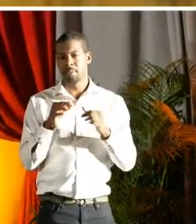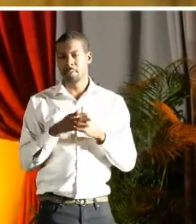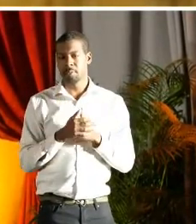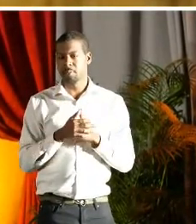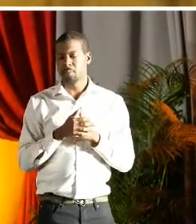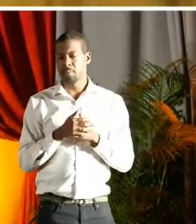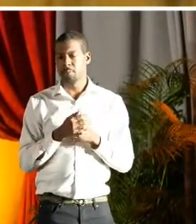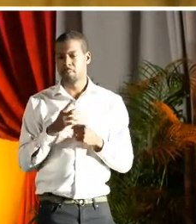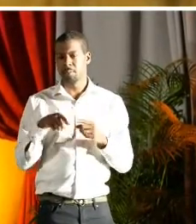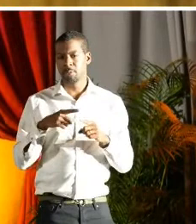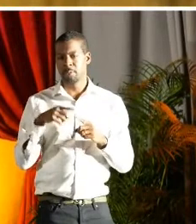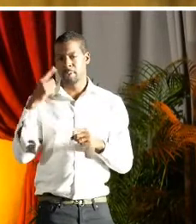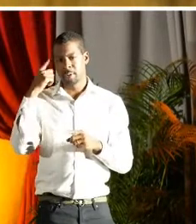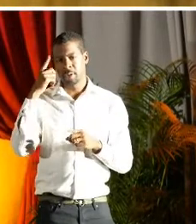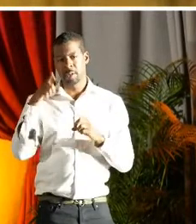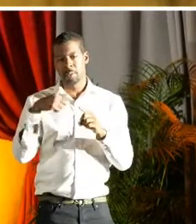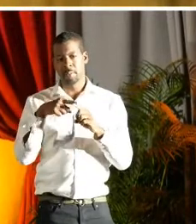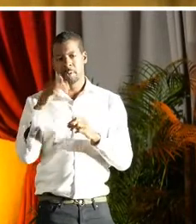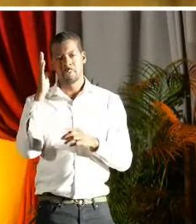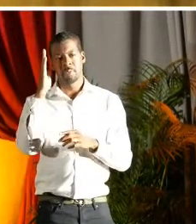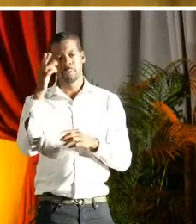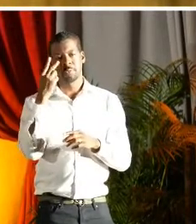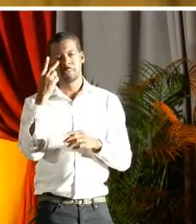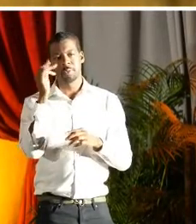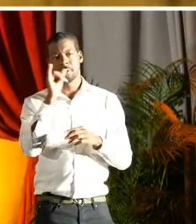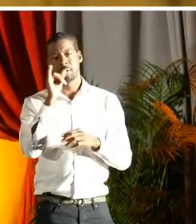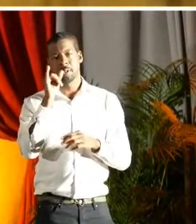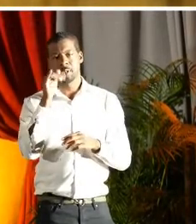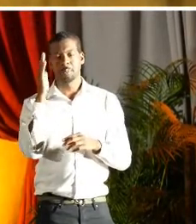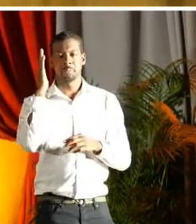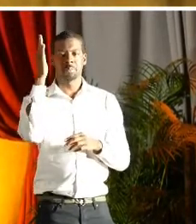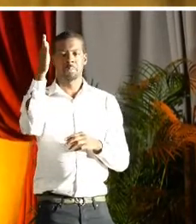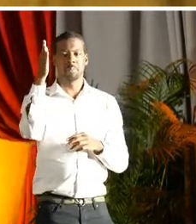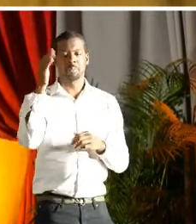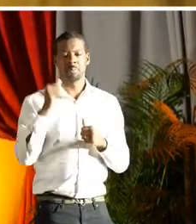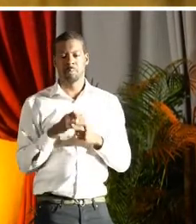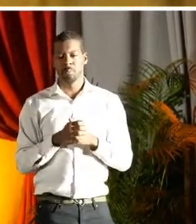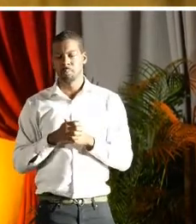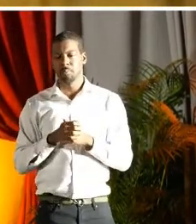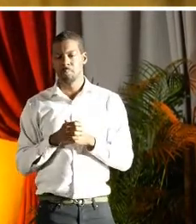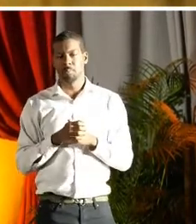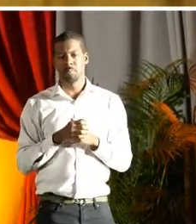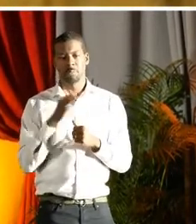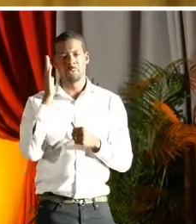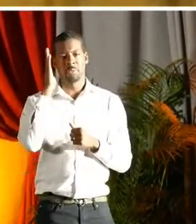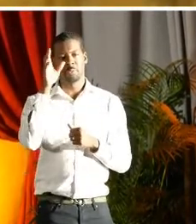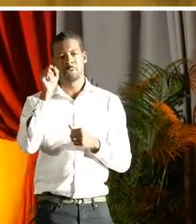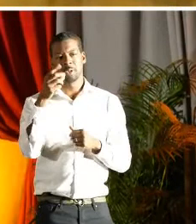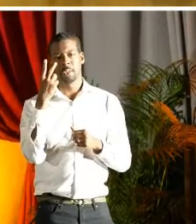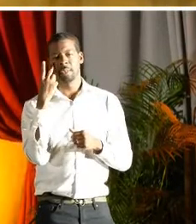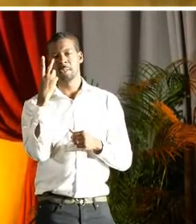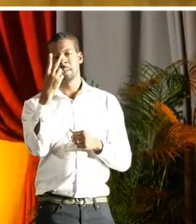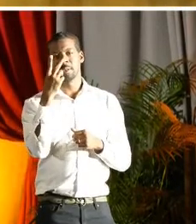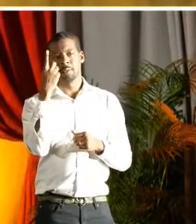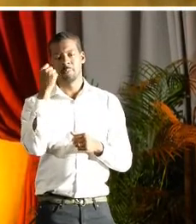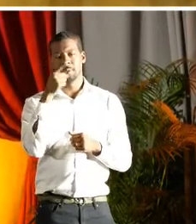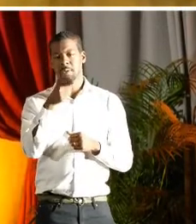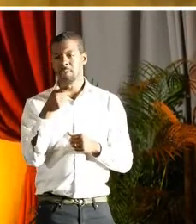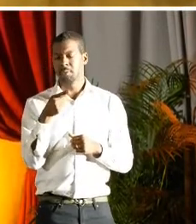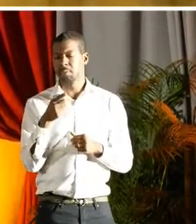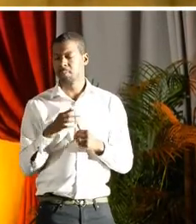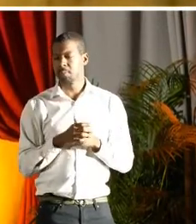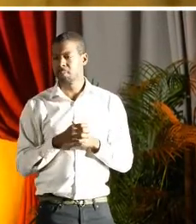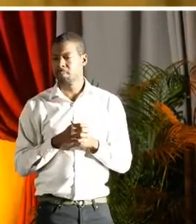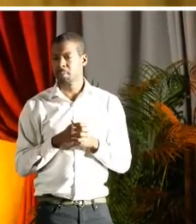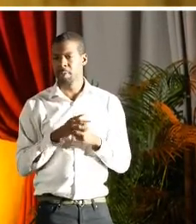we think about what the future looks like and the road ahead. The future is something that we can see because there are people